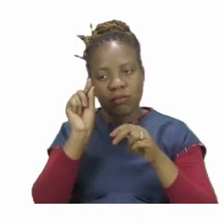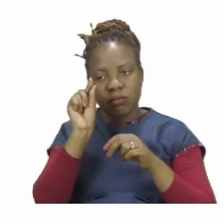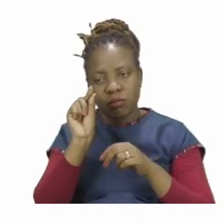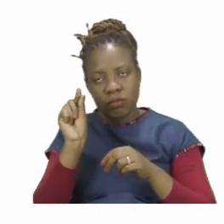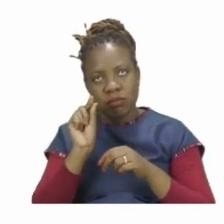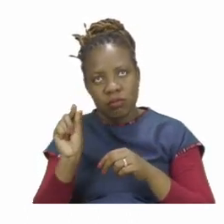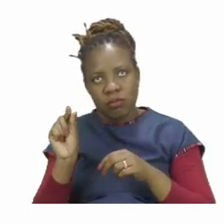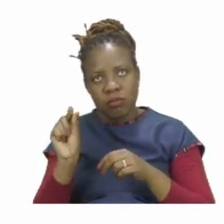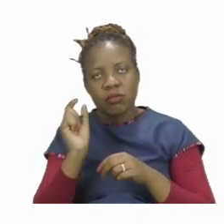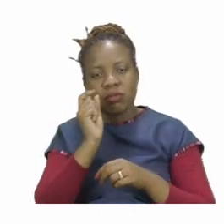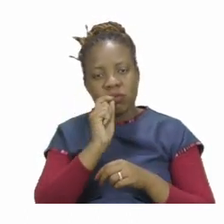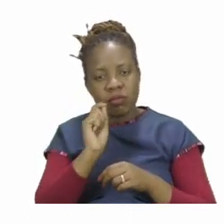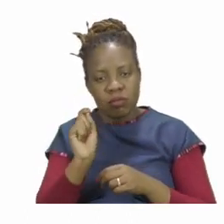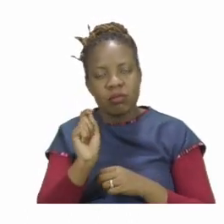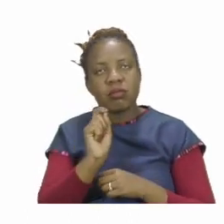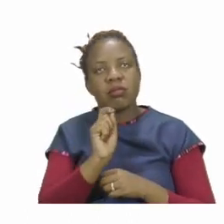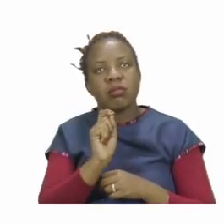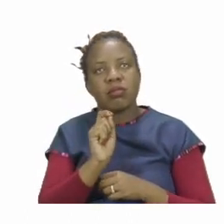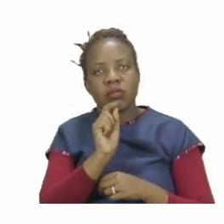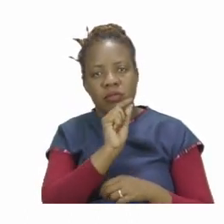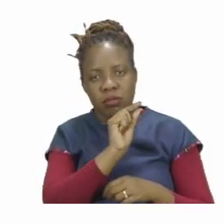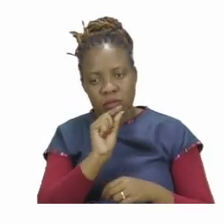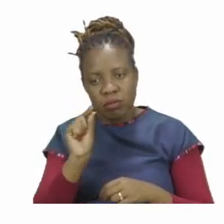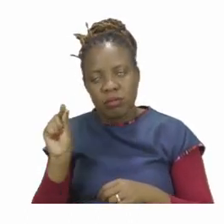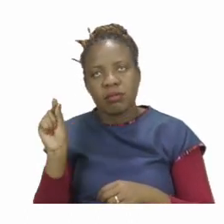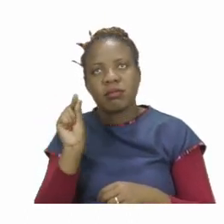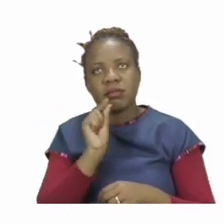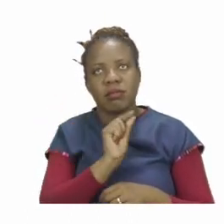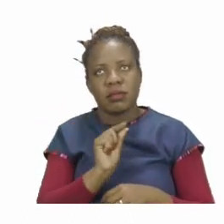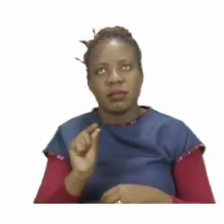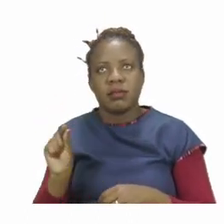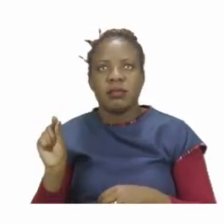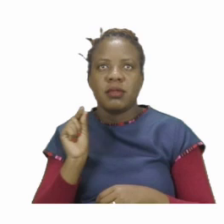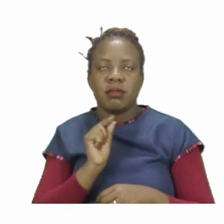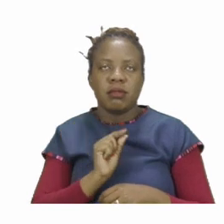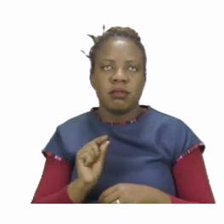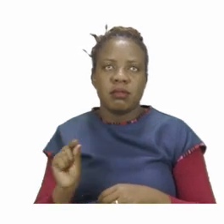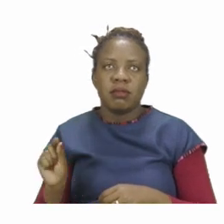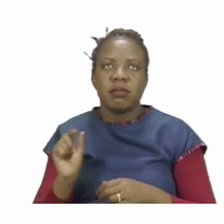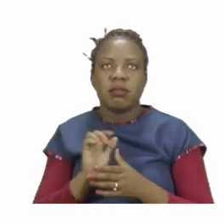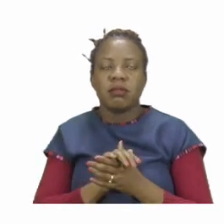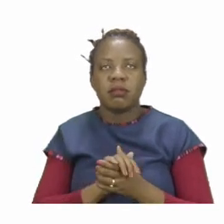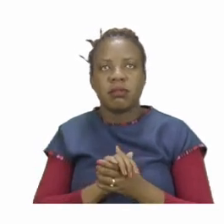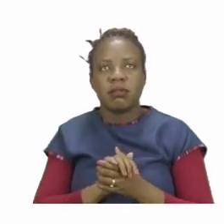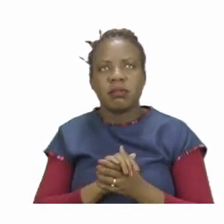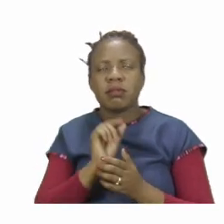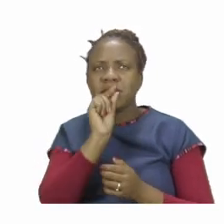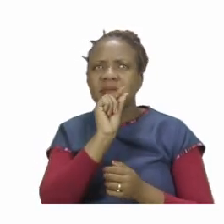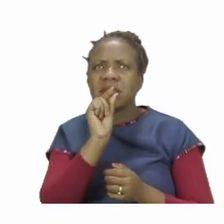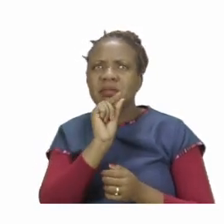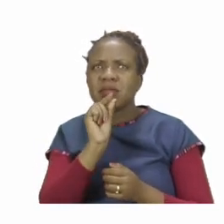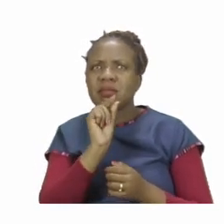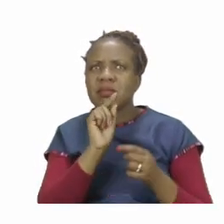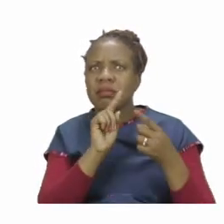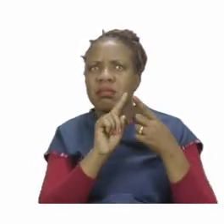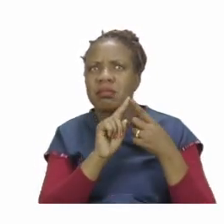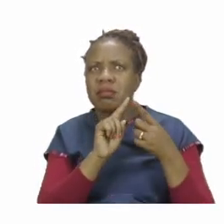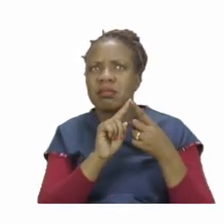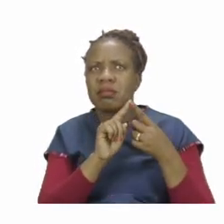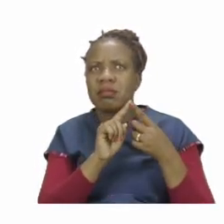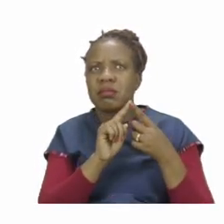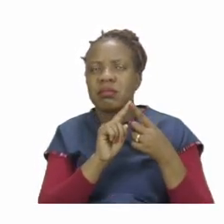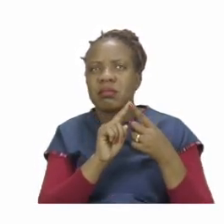to write your own sentences. Now let's look at the words. The first word on